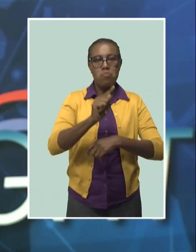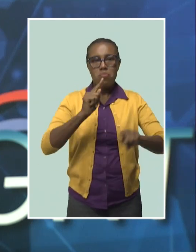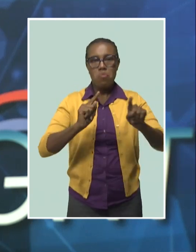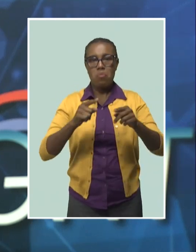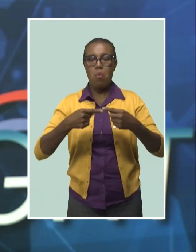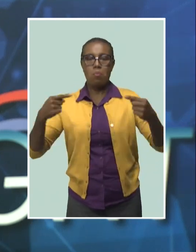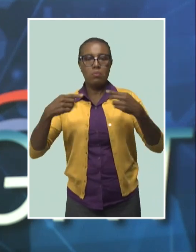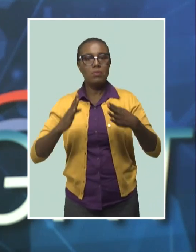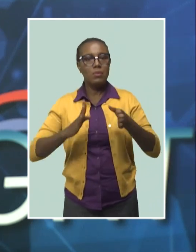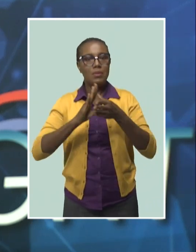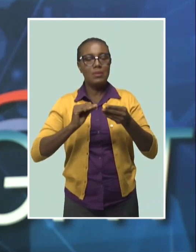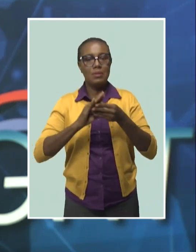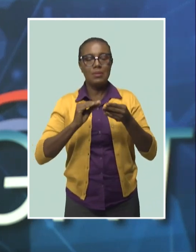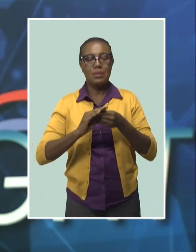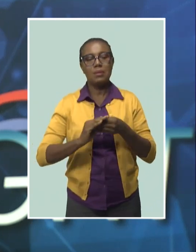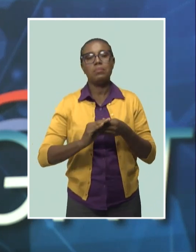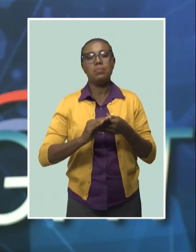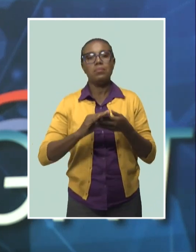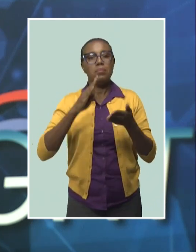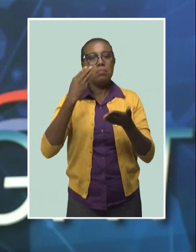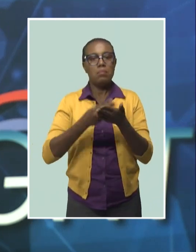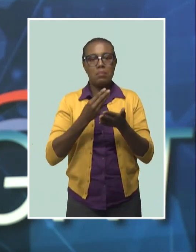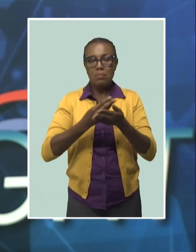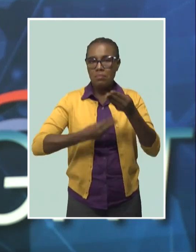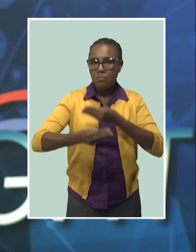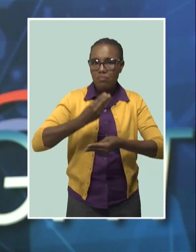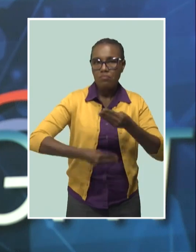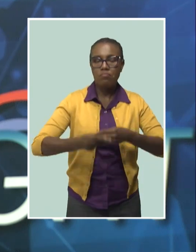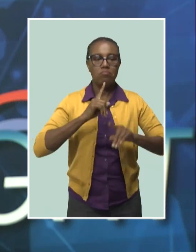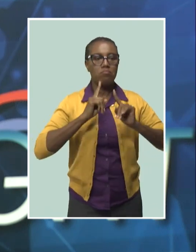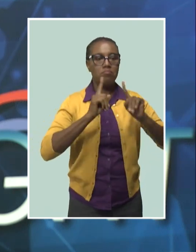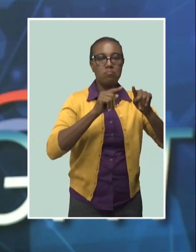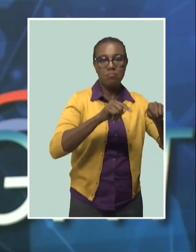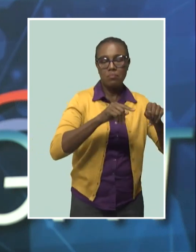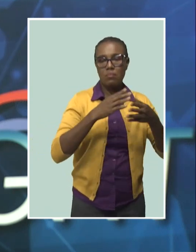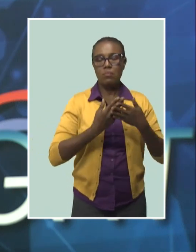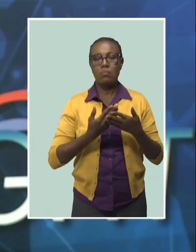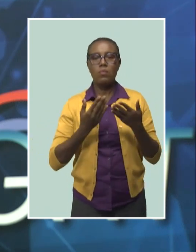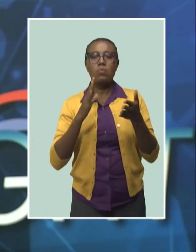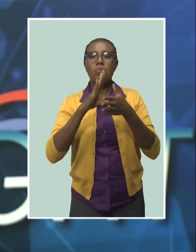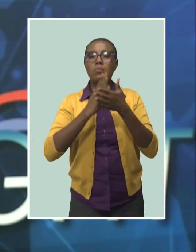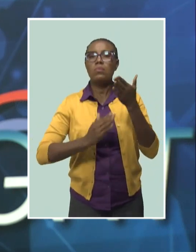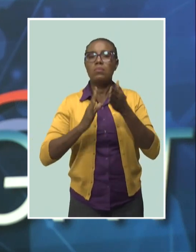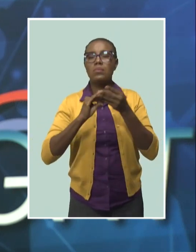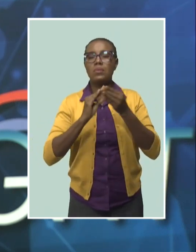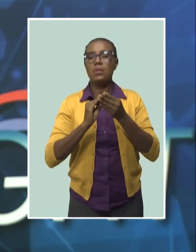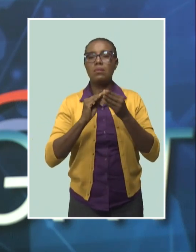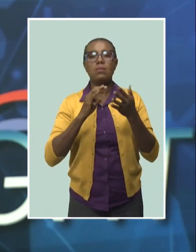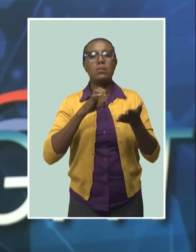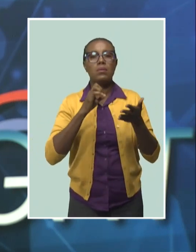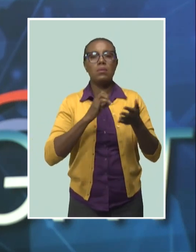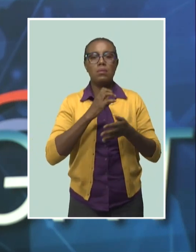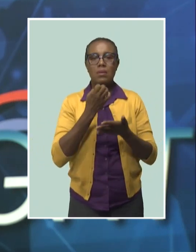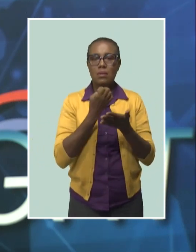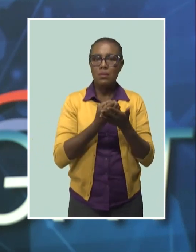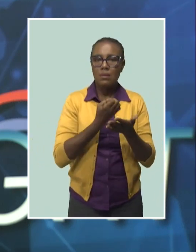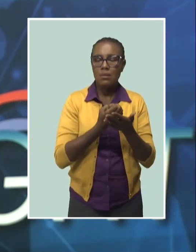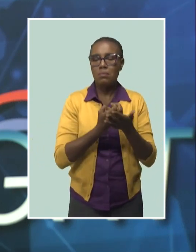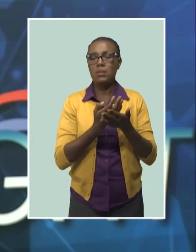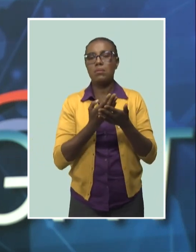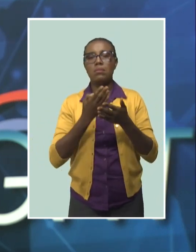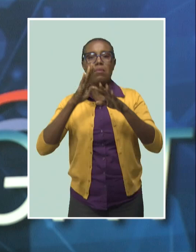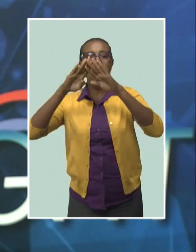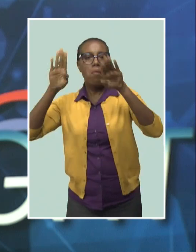opposition leader in his budget reply. Some of those accusations focused on the performance of the island's economy and areas like